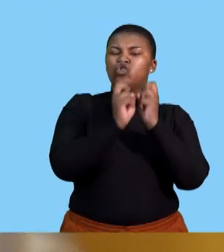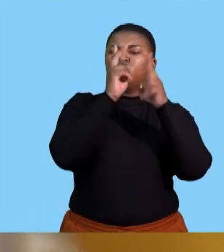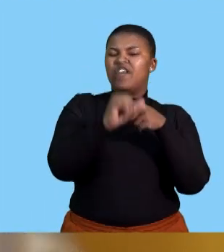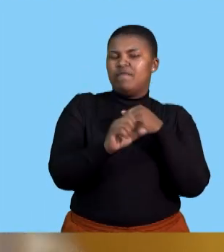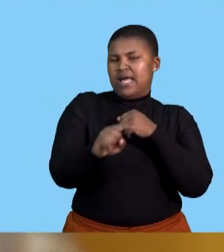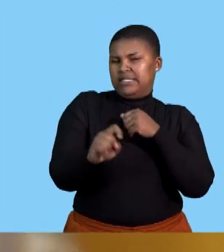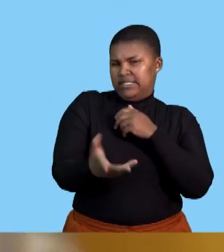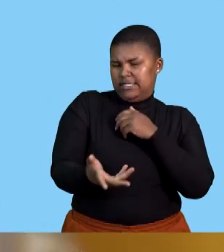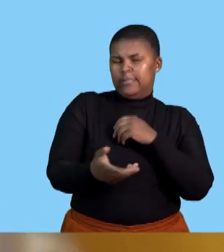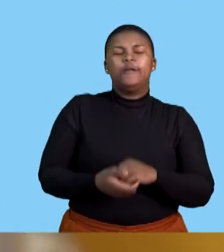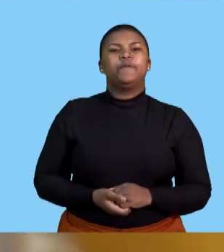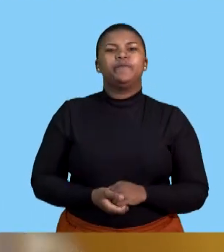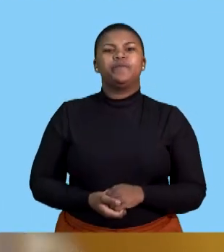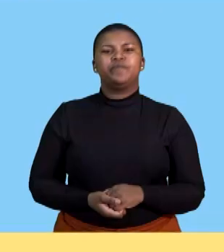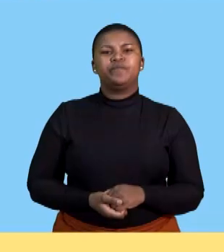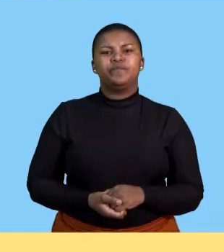of loan.